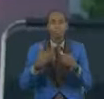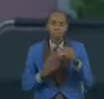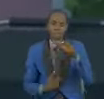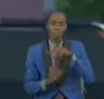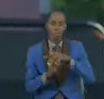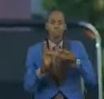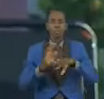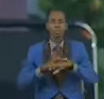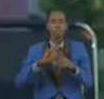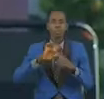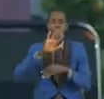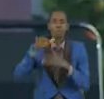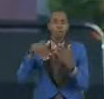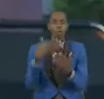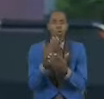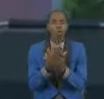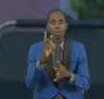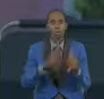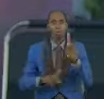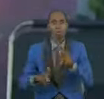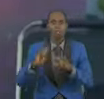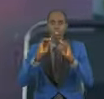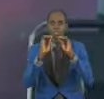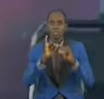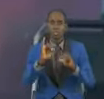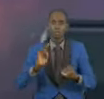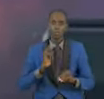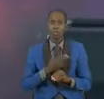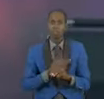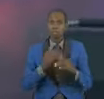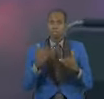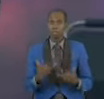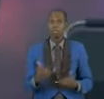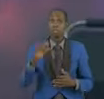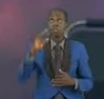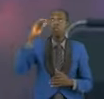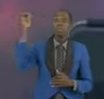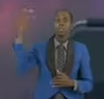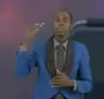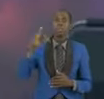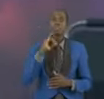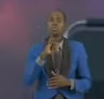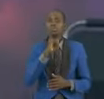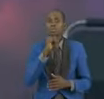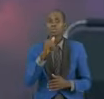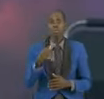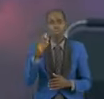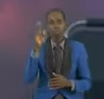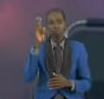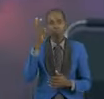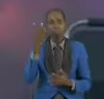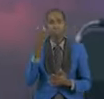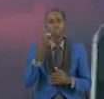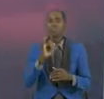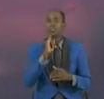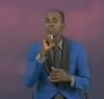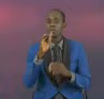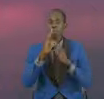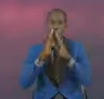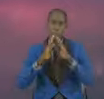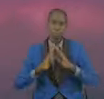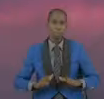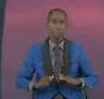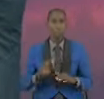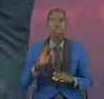men, teaching us now. Grace is not dormant. Grace is not silent. And grace